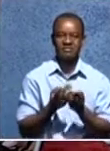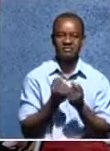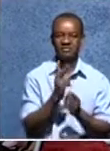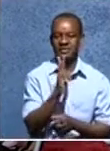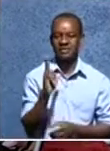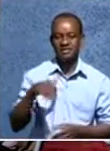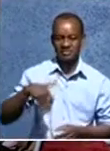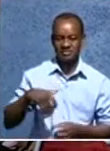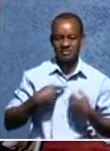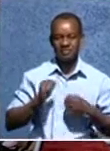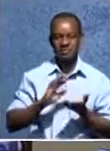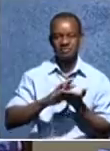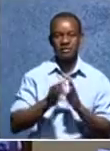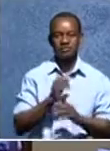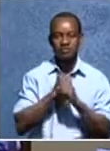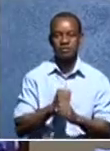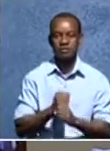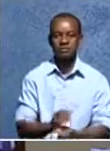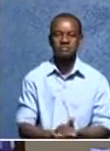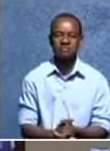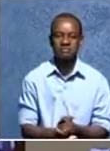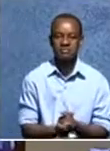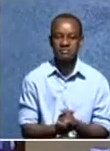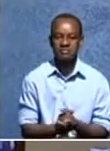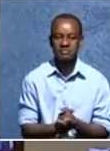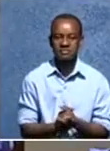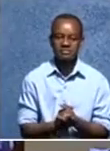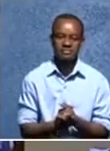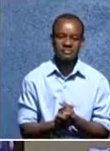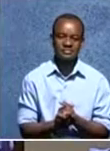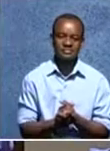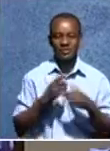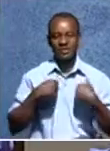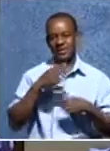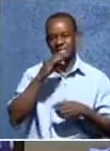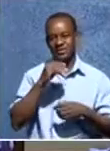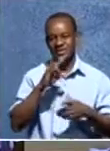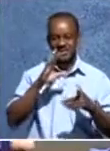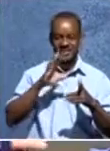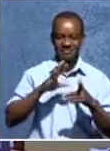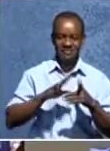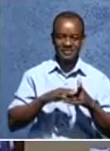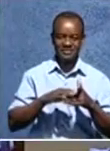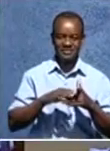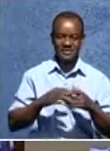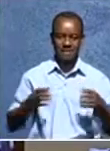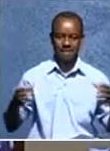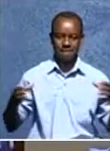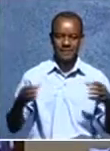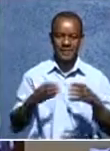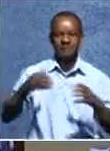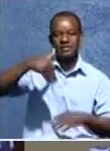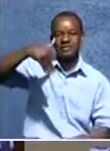country. Now, when we talk about Namibians, and we talked just about Team Namibia just now, obviously we're all aware that the